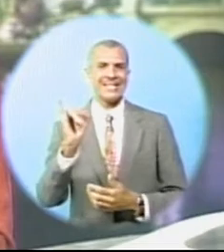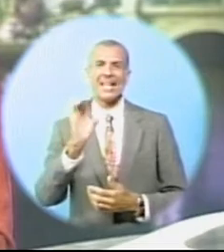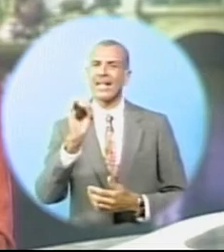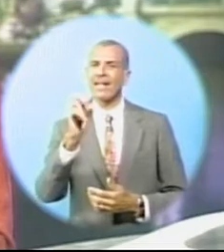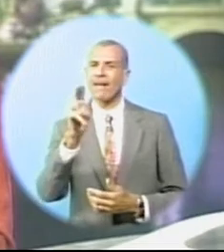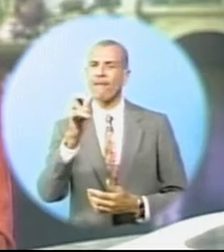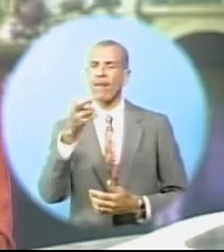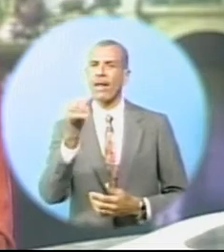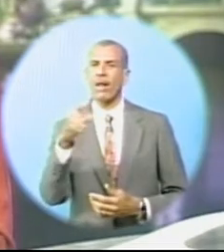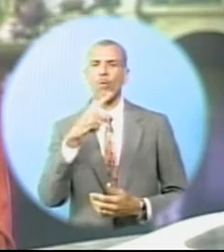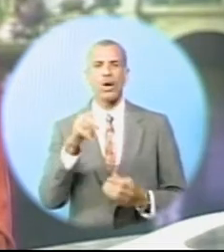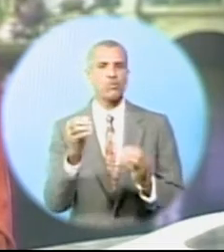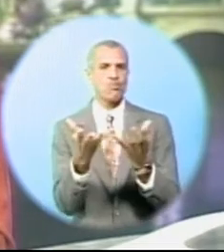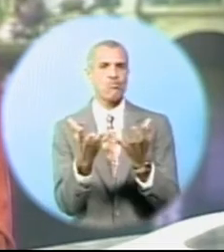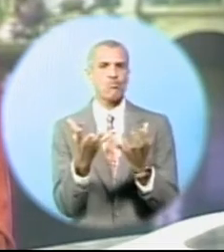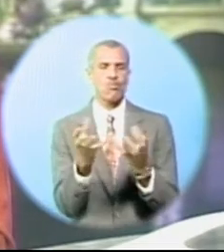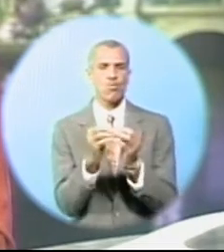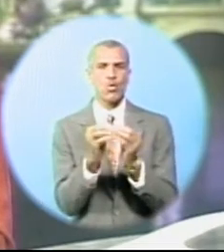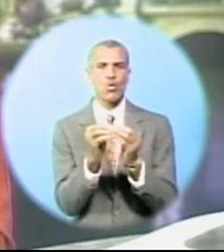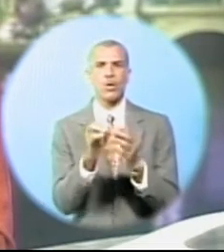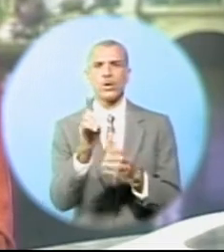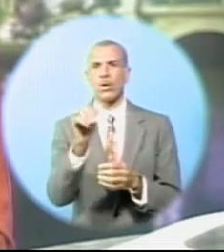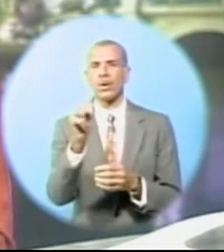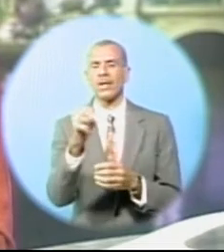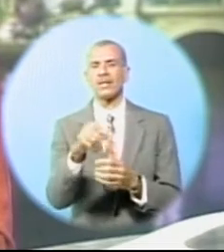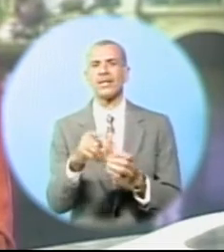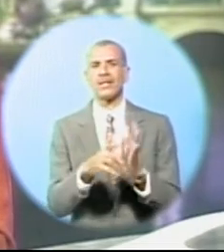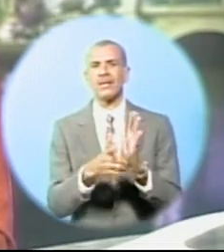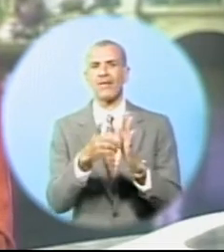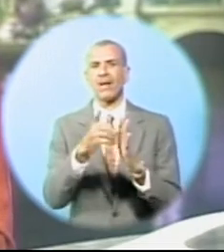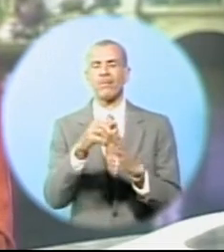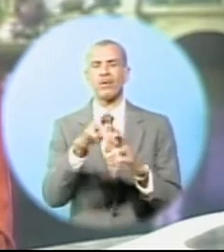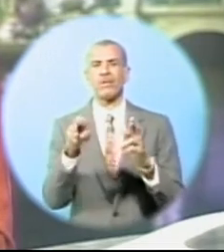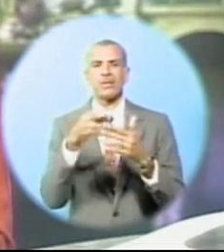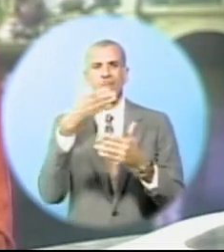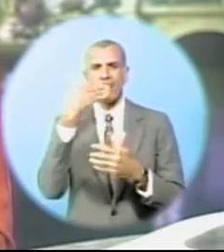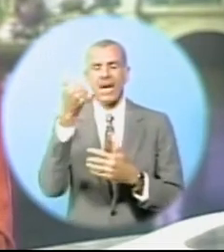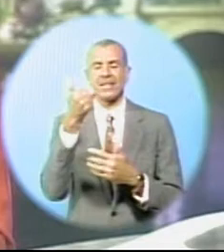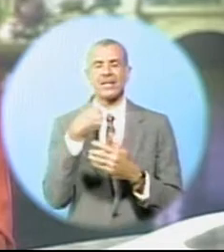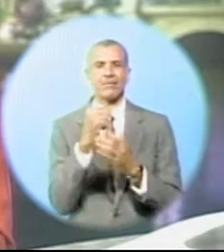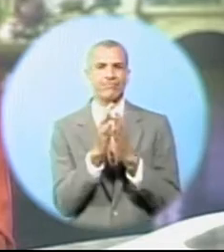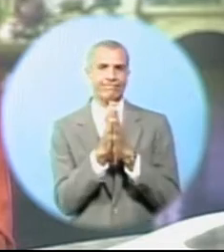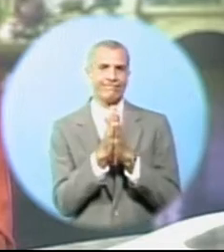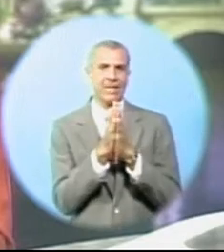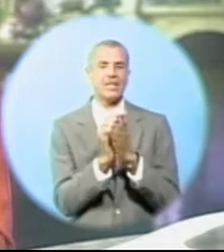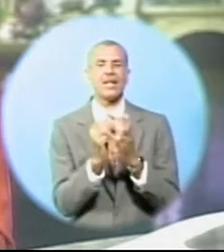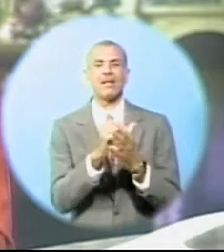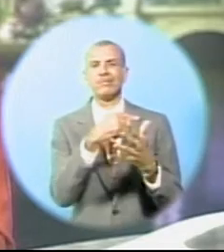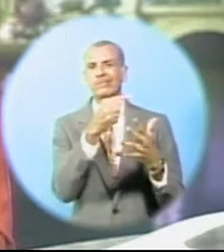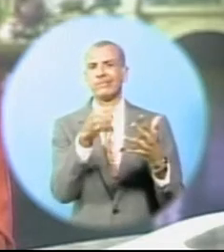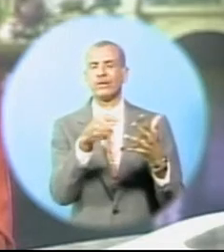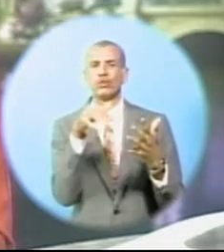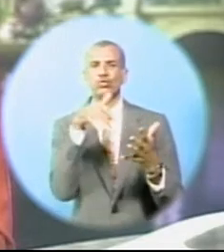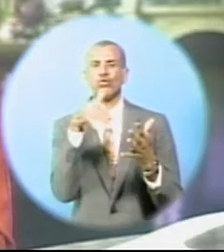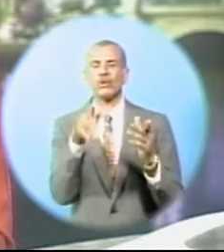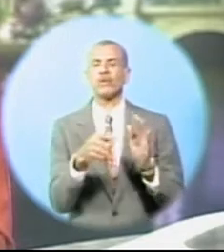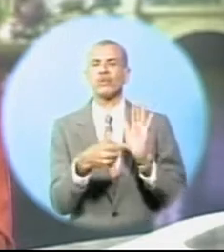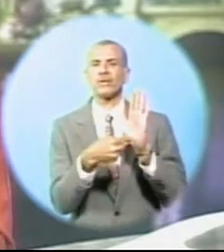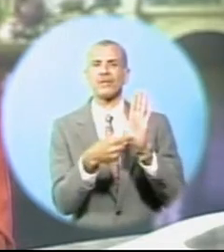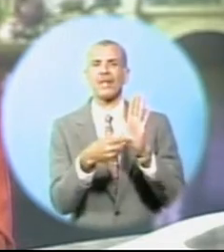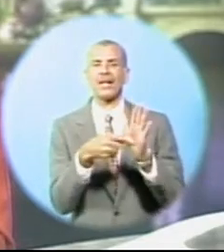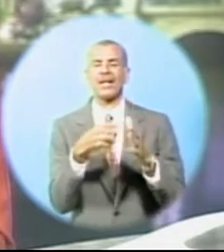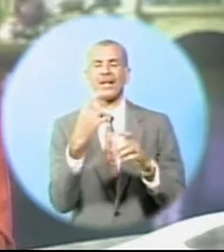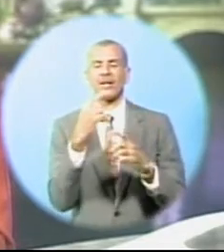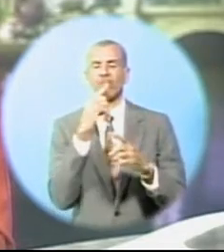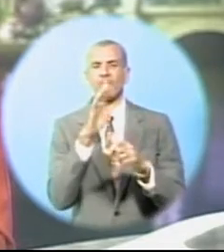Hill wants more donors to assist in developing the region's best. The call was made as several students who exemplify dedication and hard